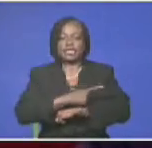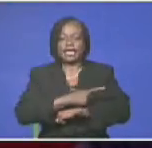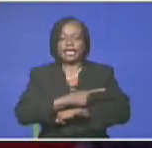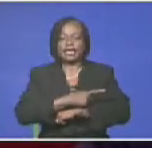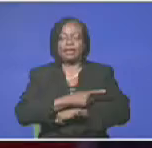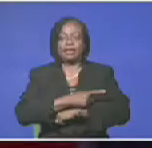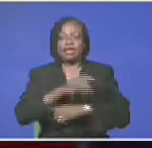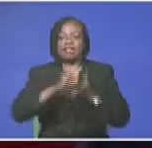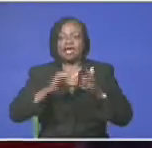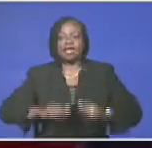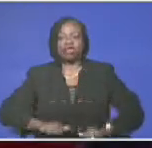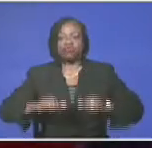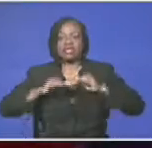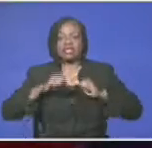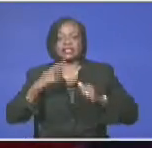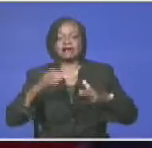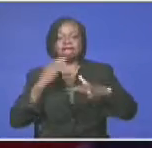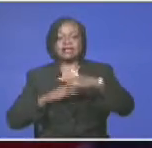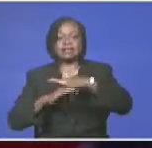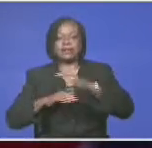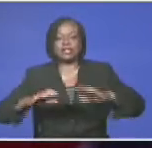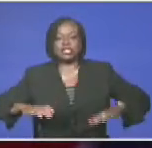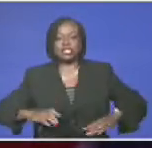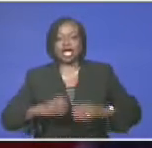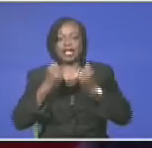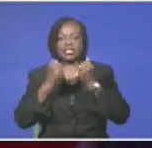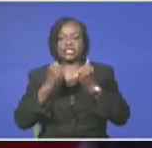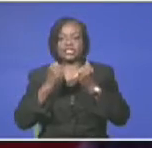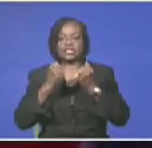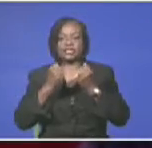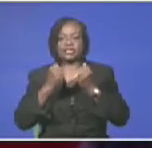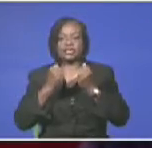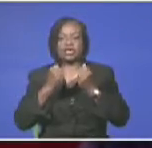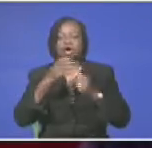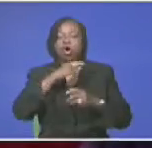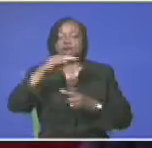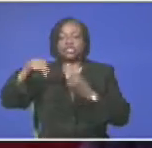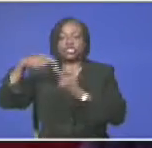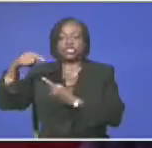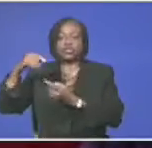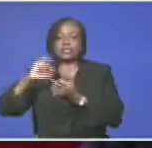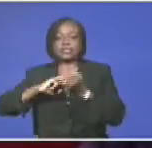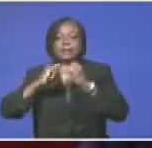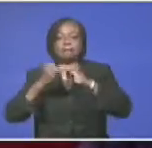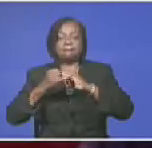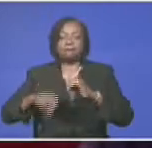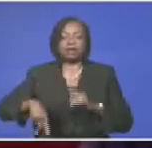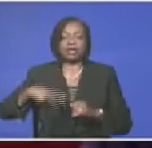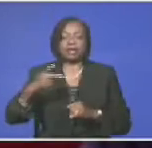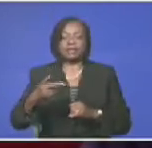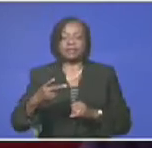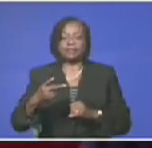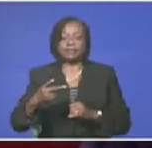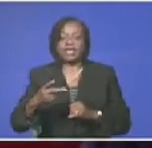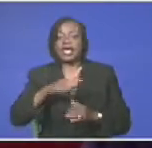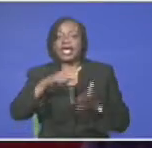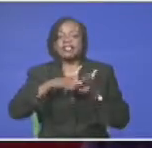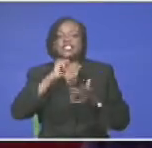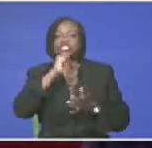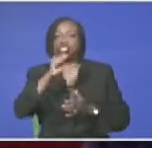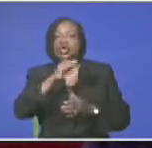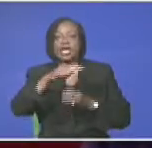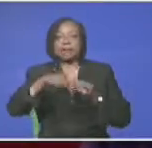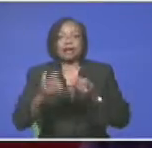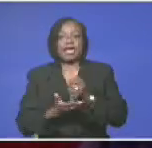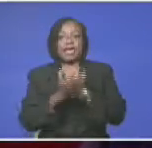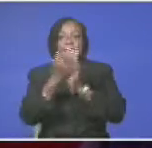otherwise that addresses the fundamental challenges of its tourism product. This purchase is not about helping the people of